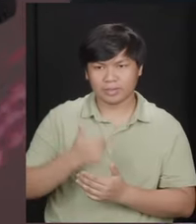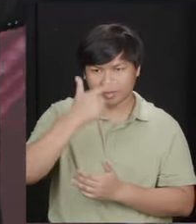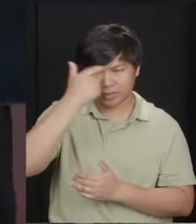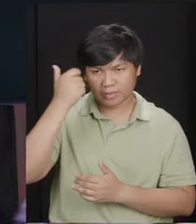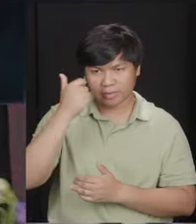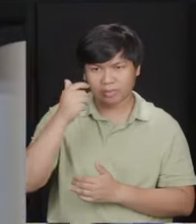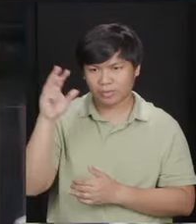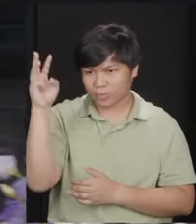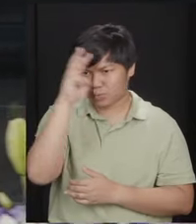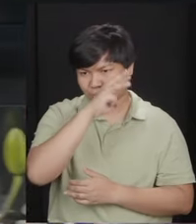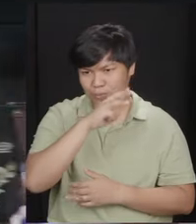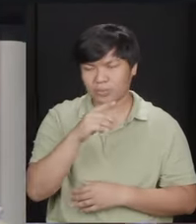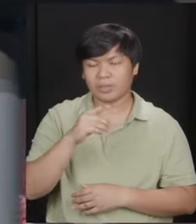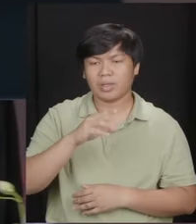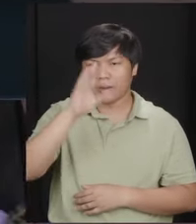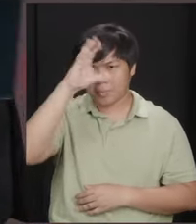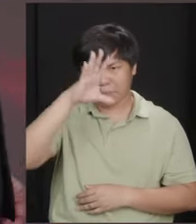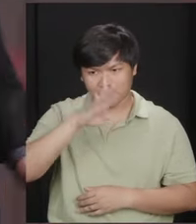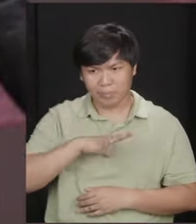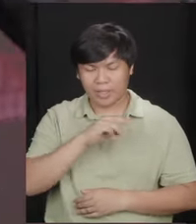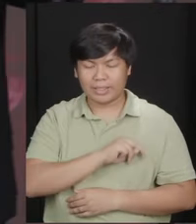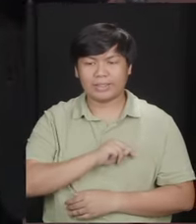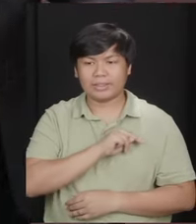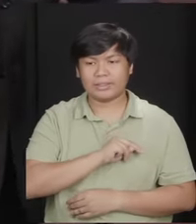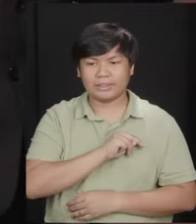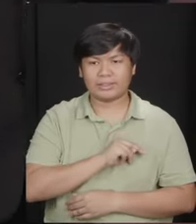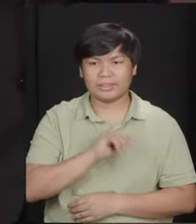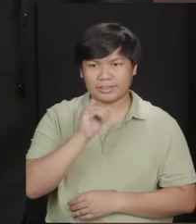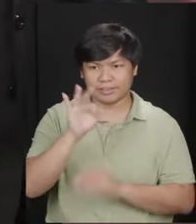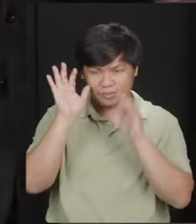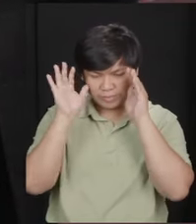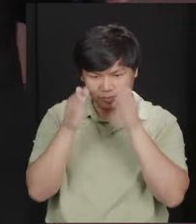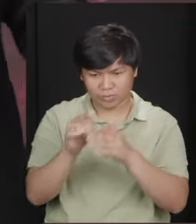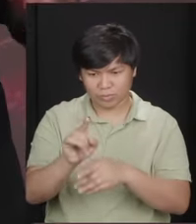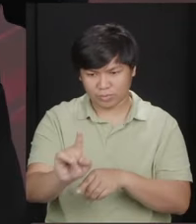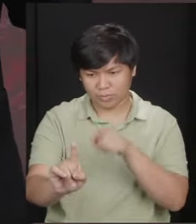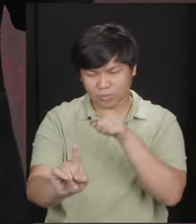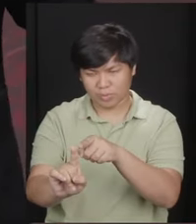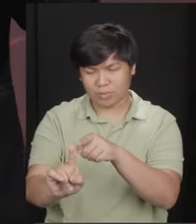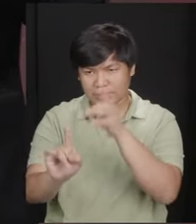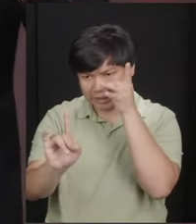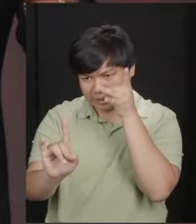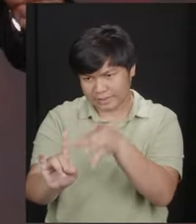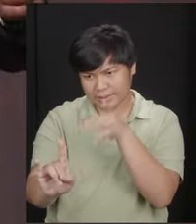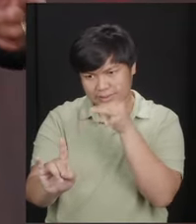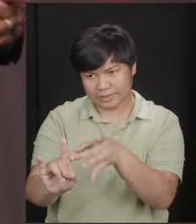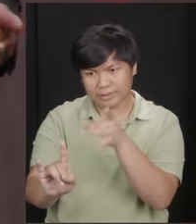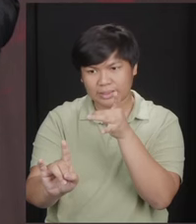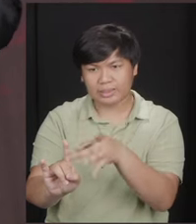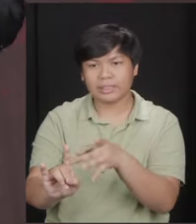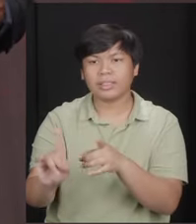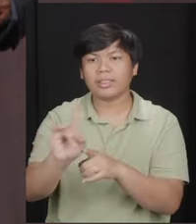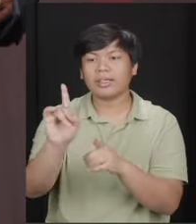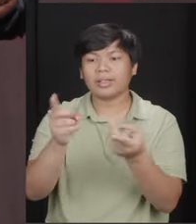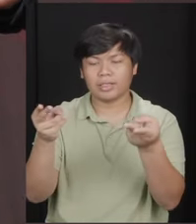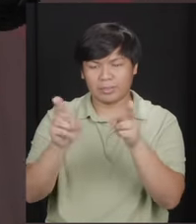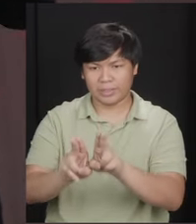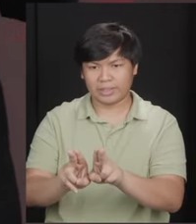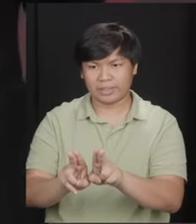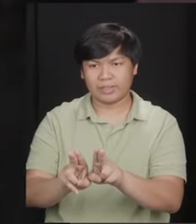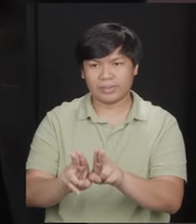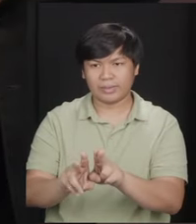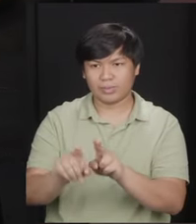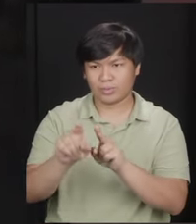weird thing about human nature. When you focus on someone you hate, guess what happens?